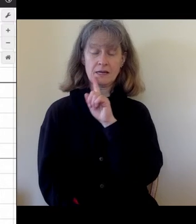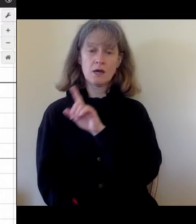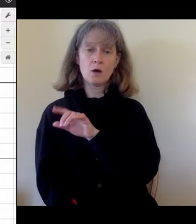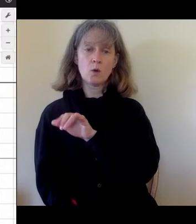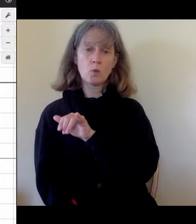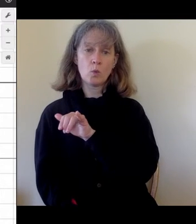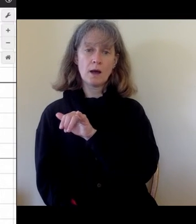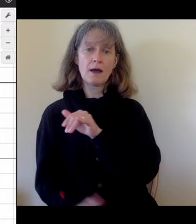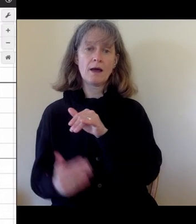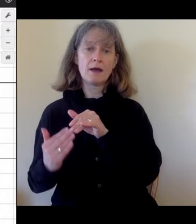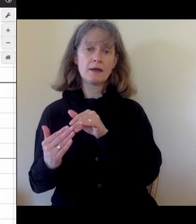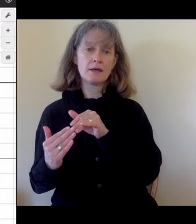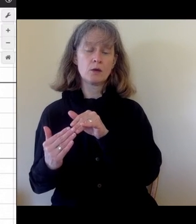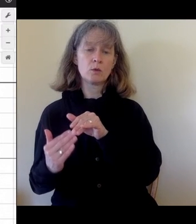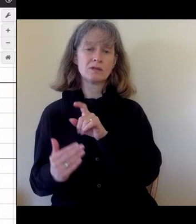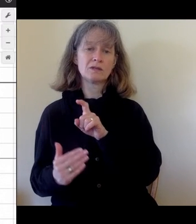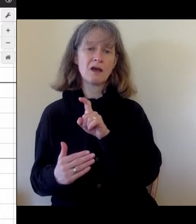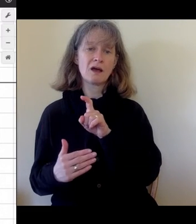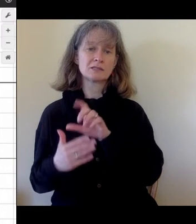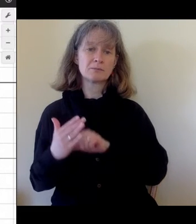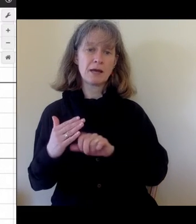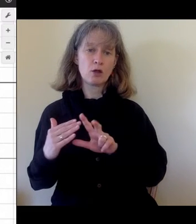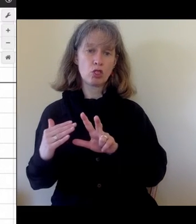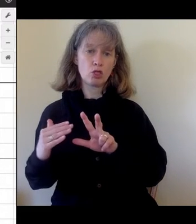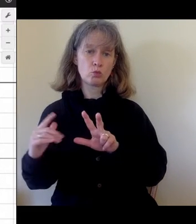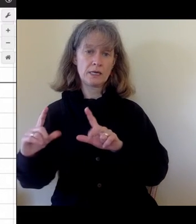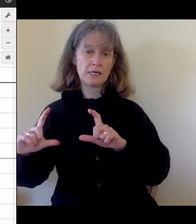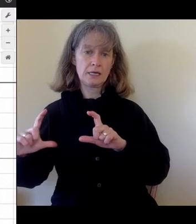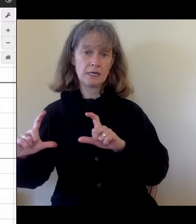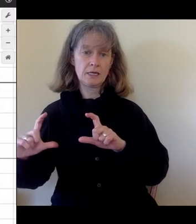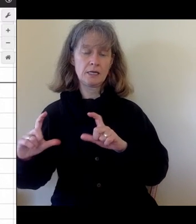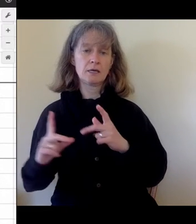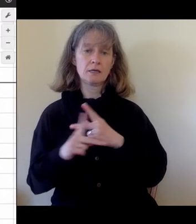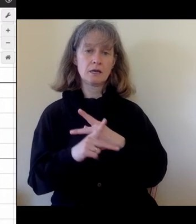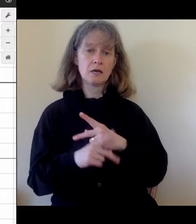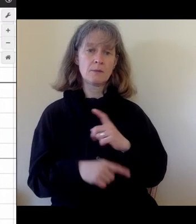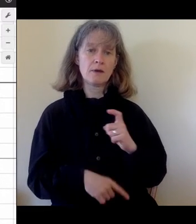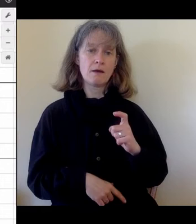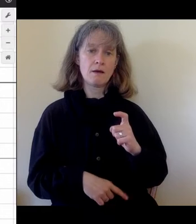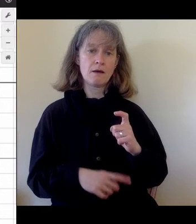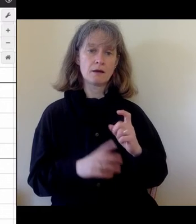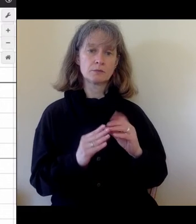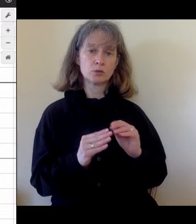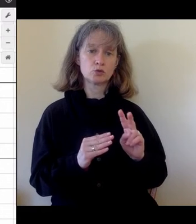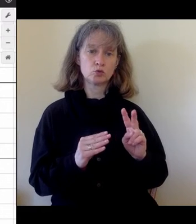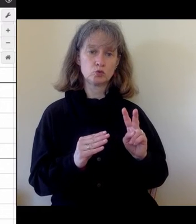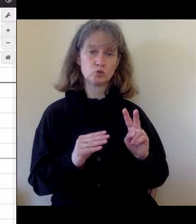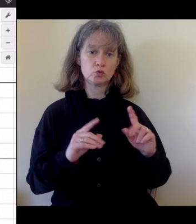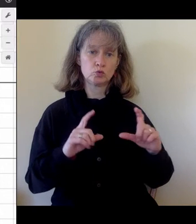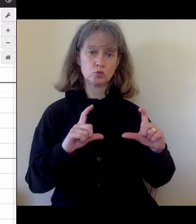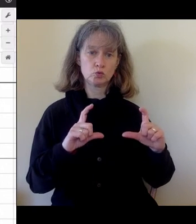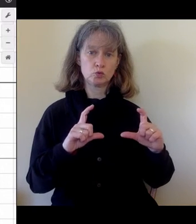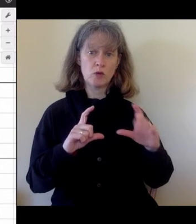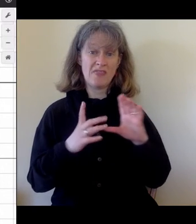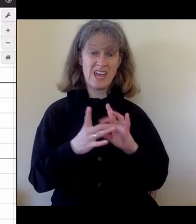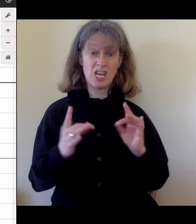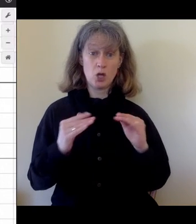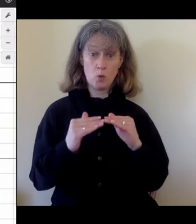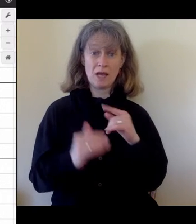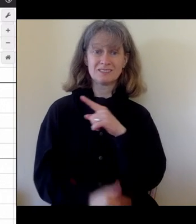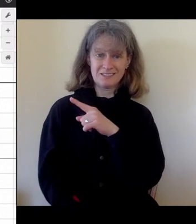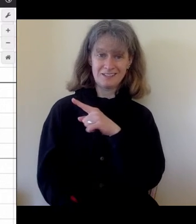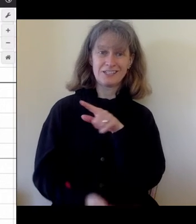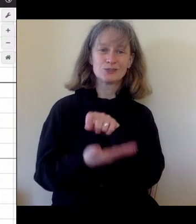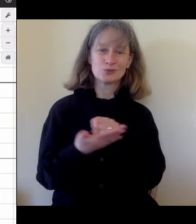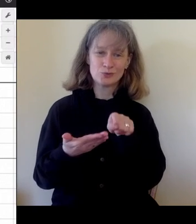equals x minus 3 times x plus 2. This equation is in factored